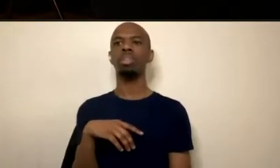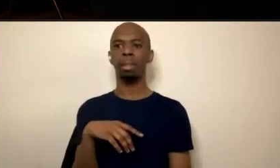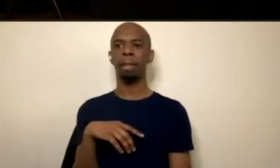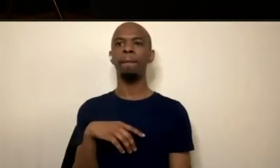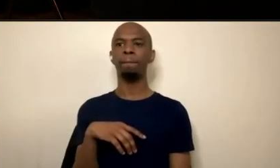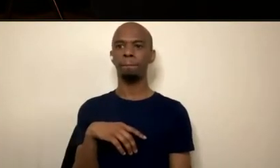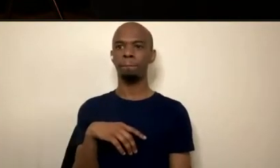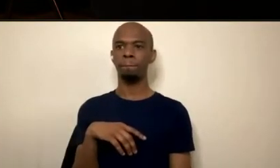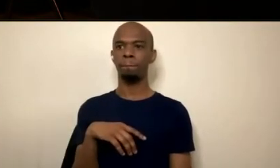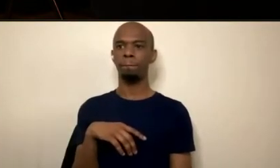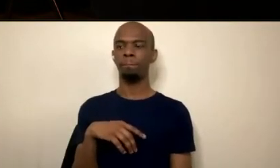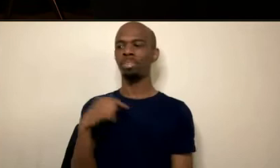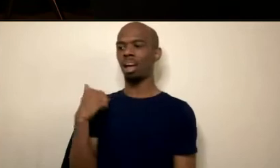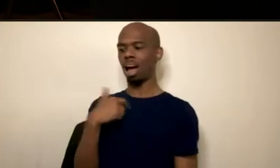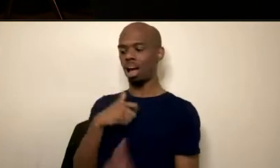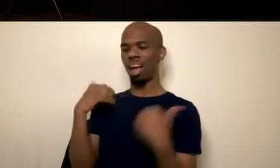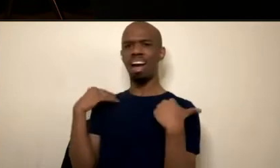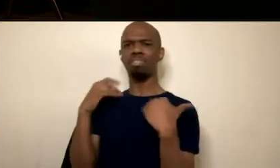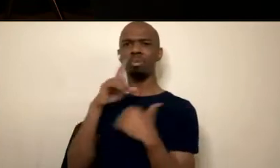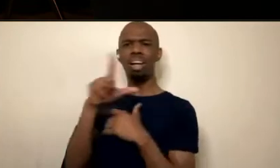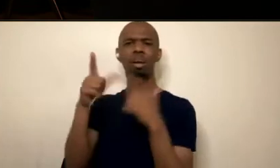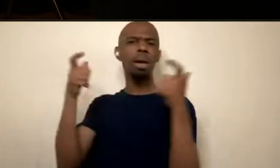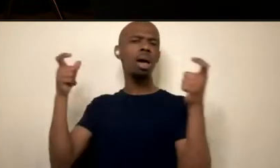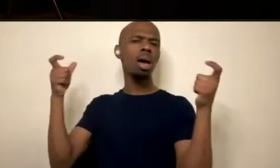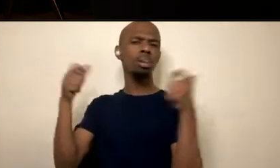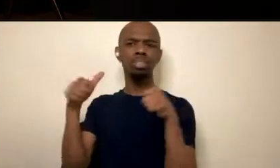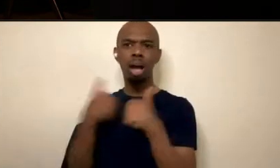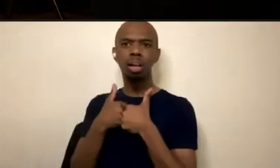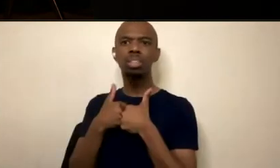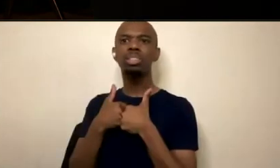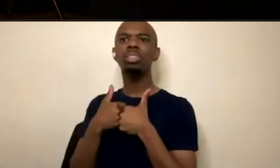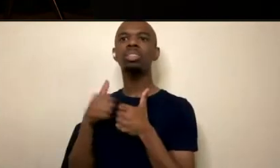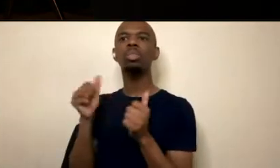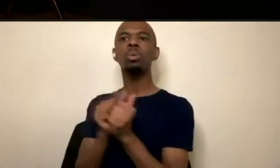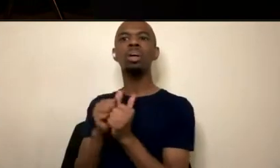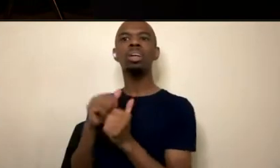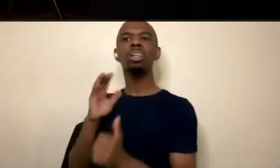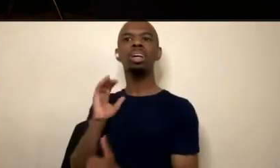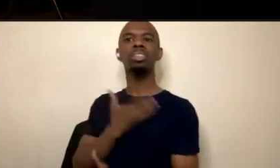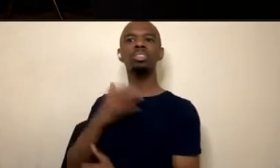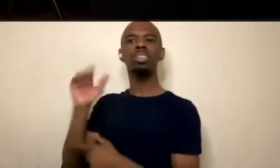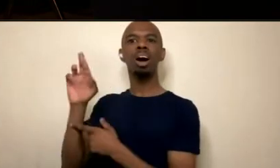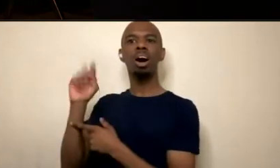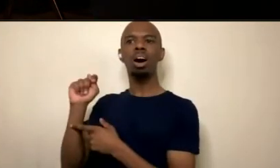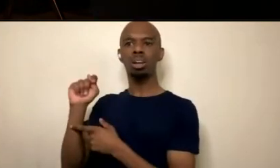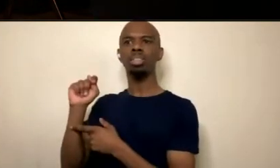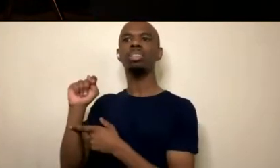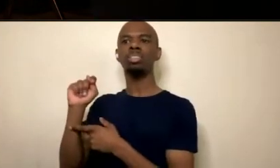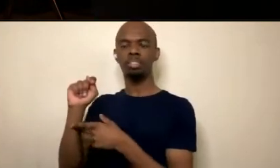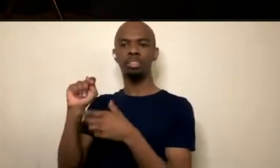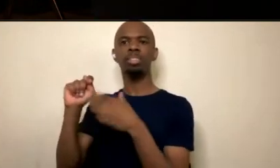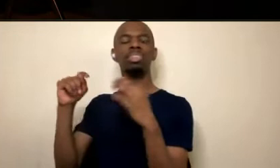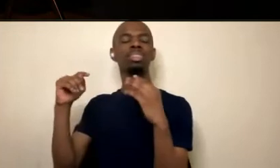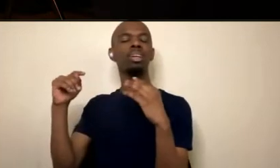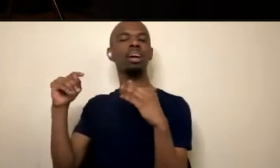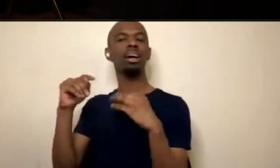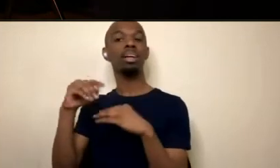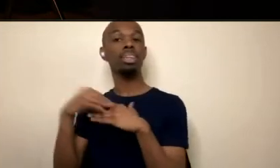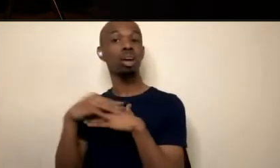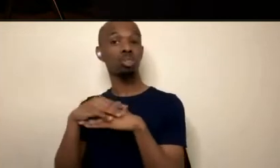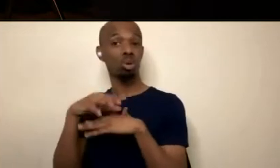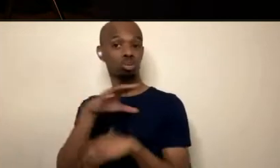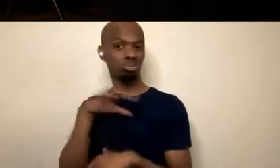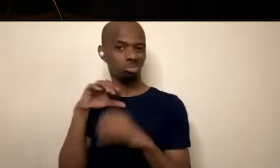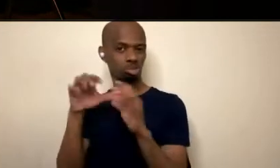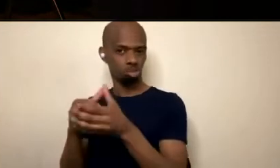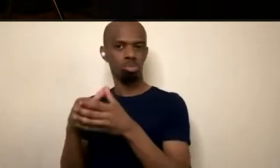a challenge from the California Arts Council to teach people who wanted to go into the prisons and use art to